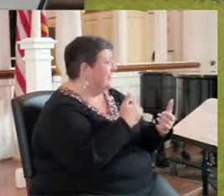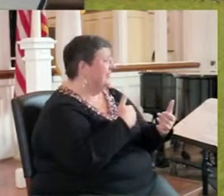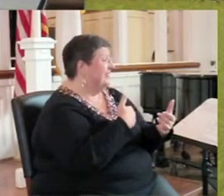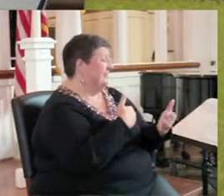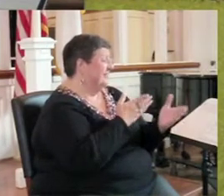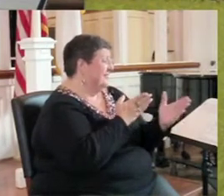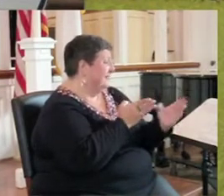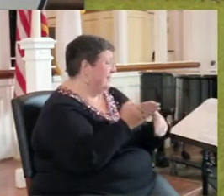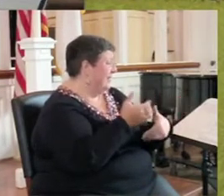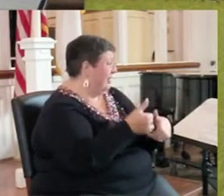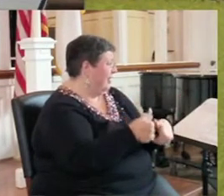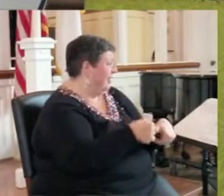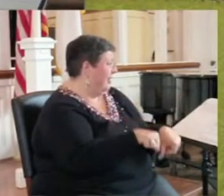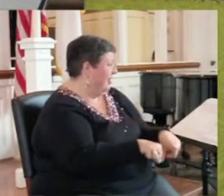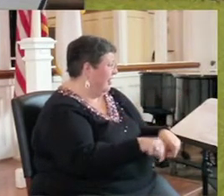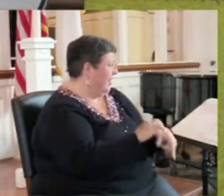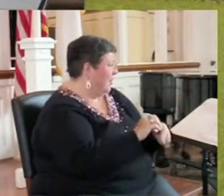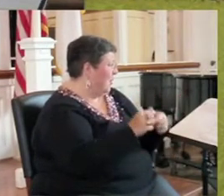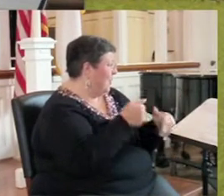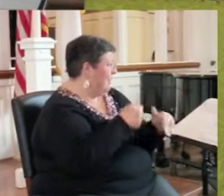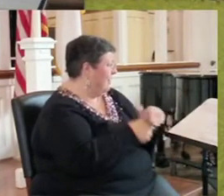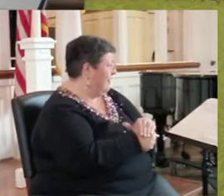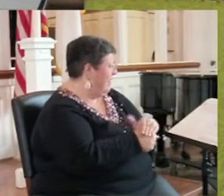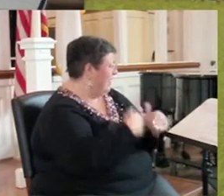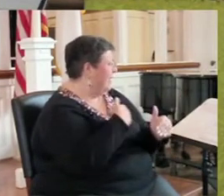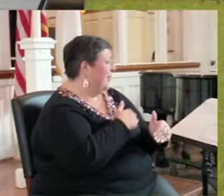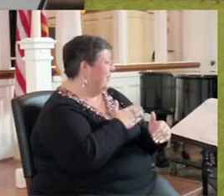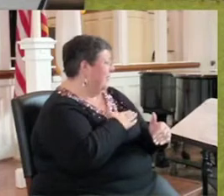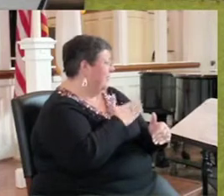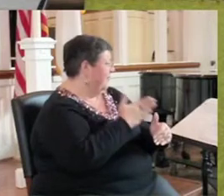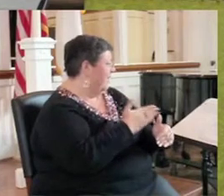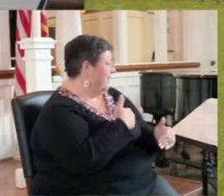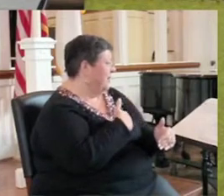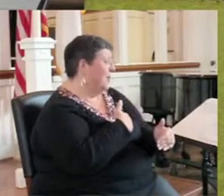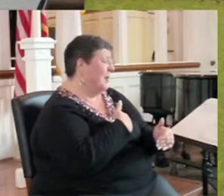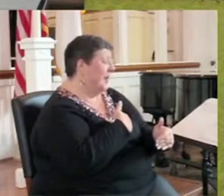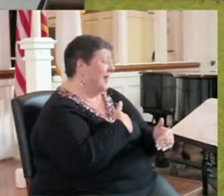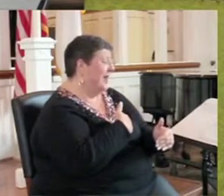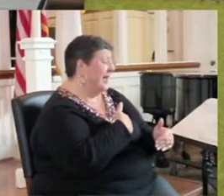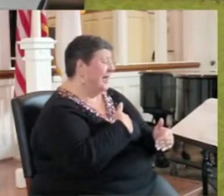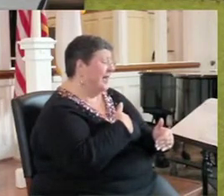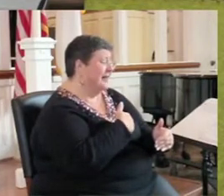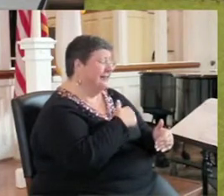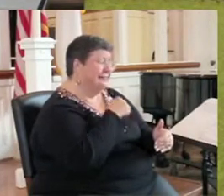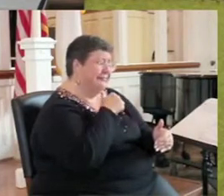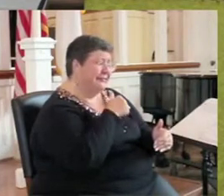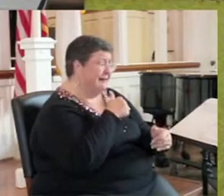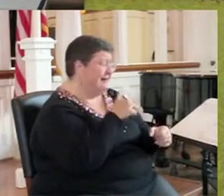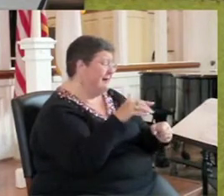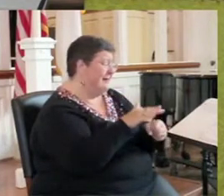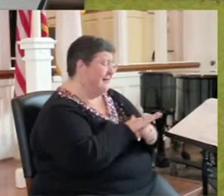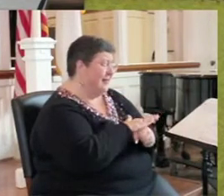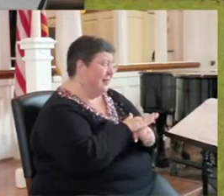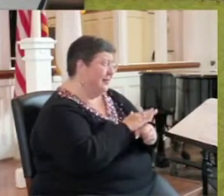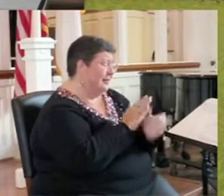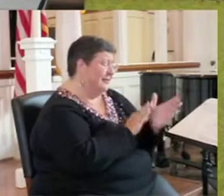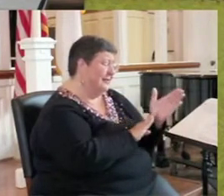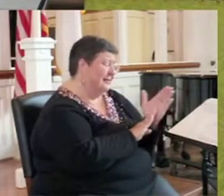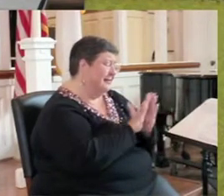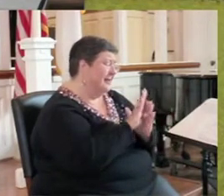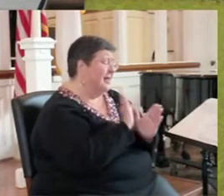us. We confess that we have neglected to fully develop your gifts of faith.